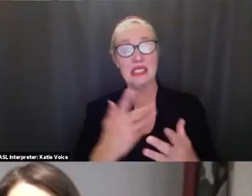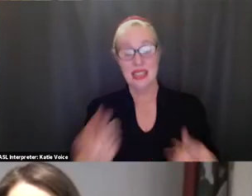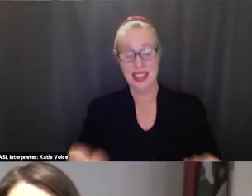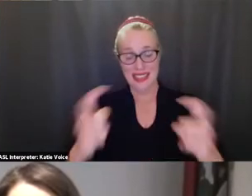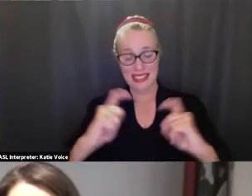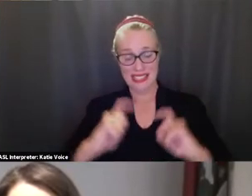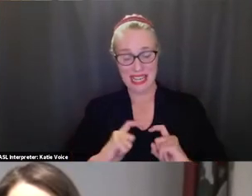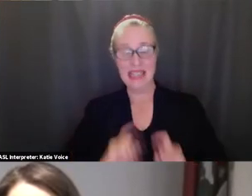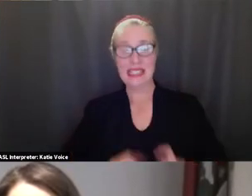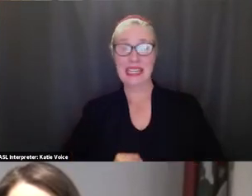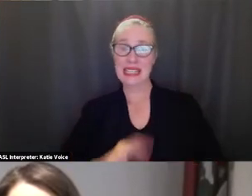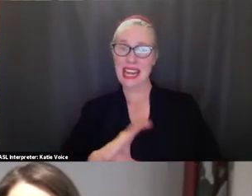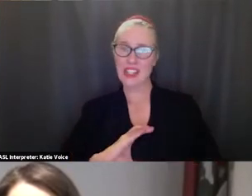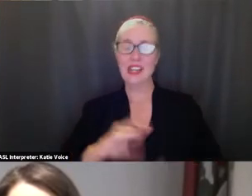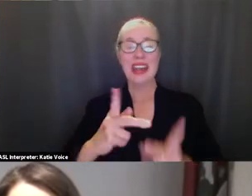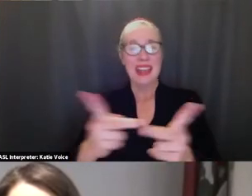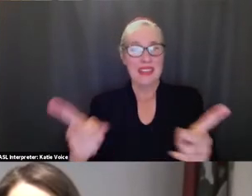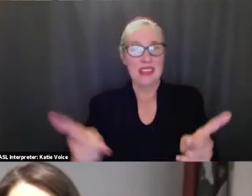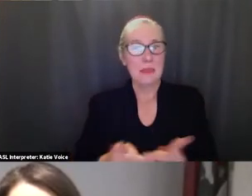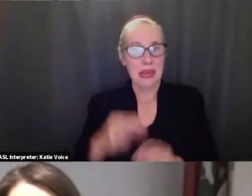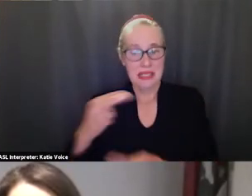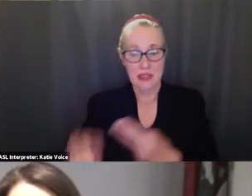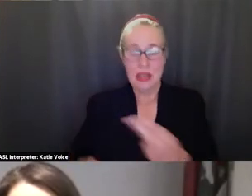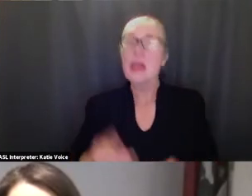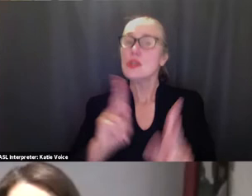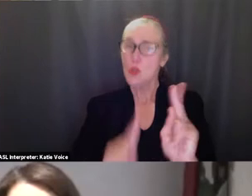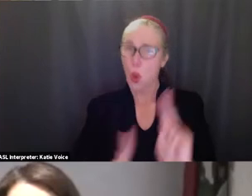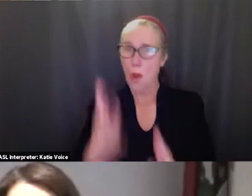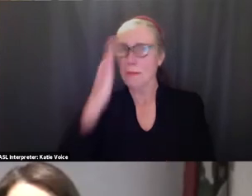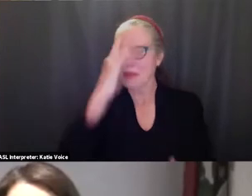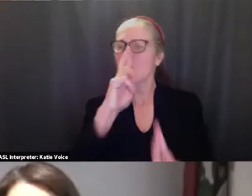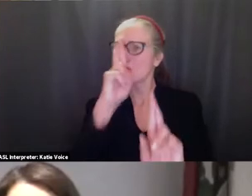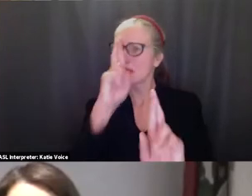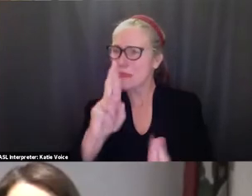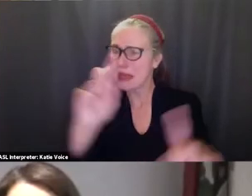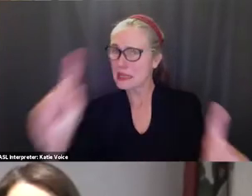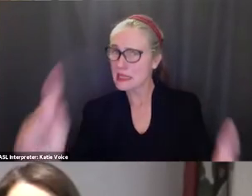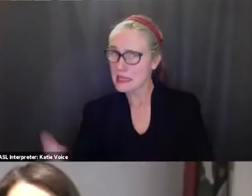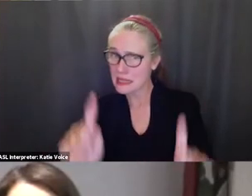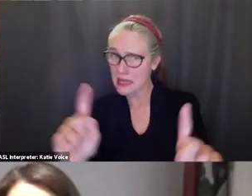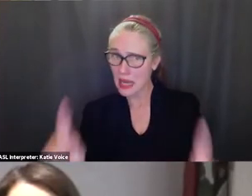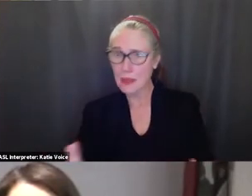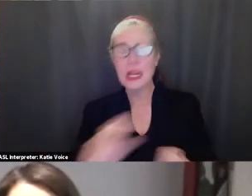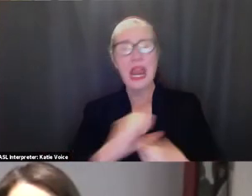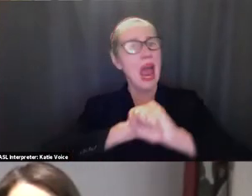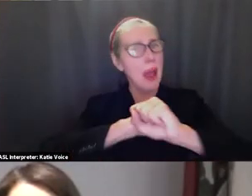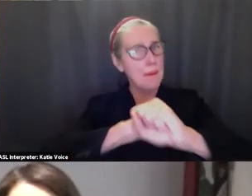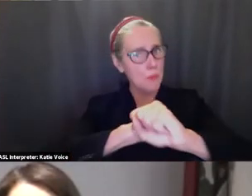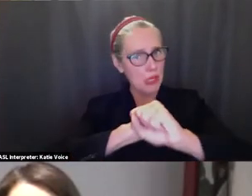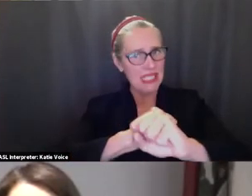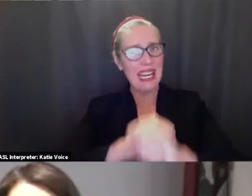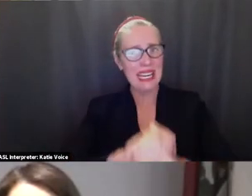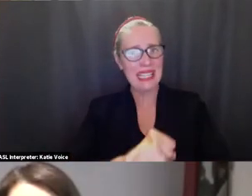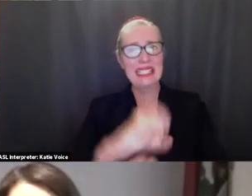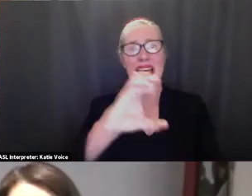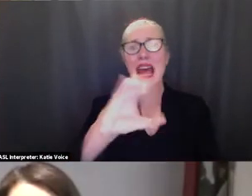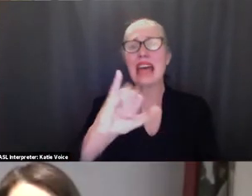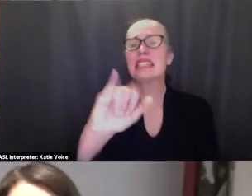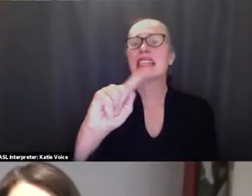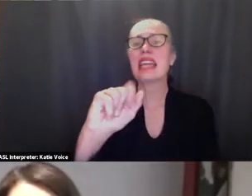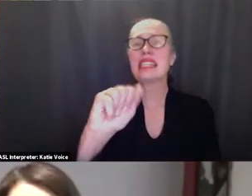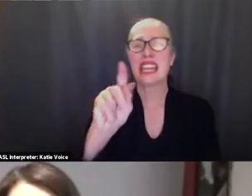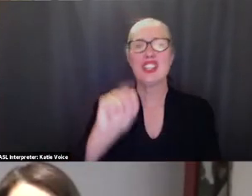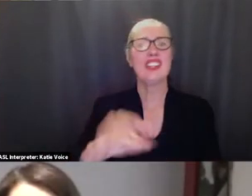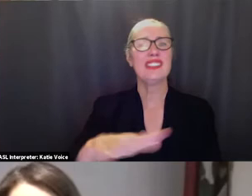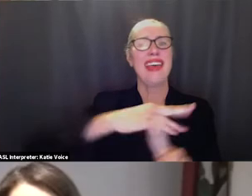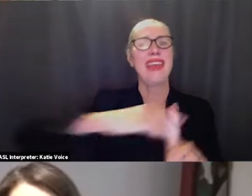sites become places where it is known that people respect celebrate and protect cetaceans and their habitats